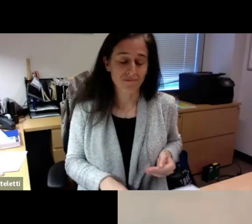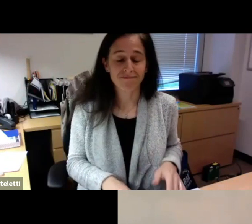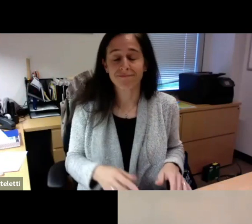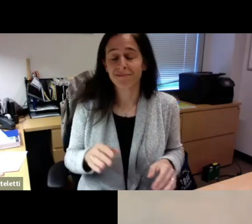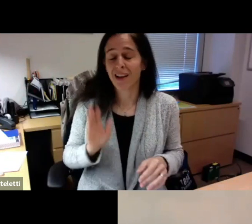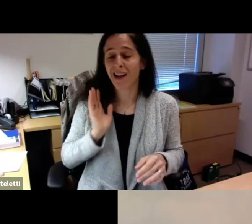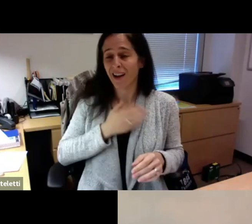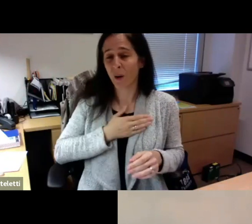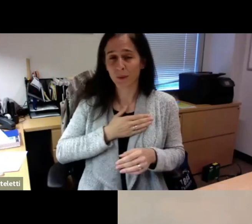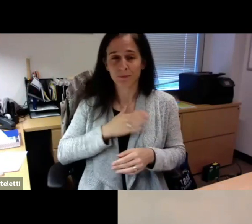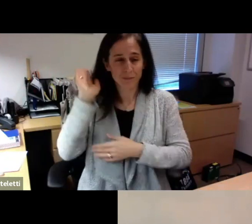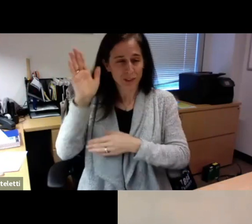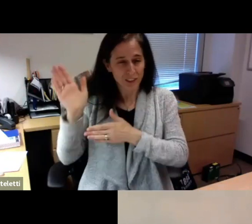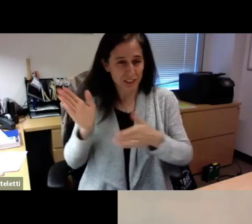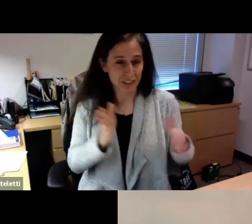modulate learning.